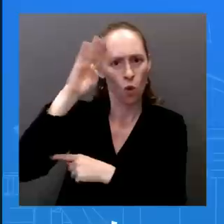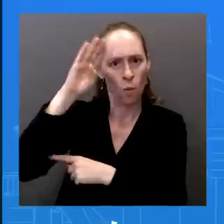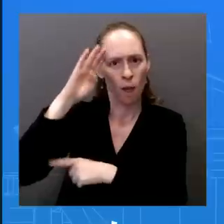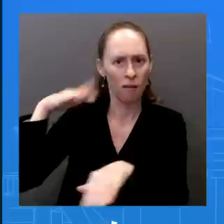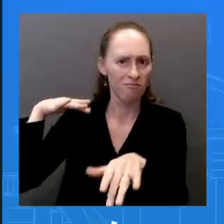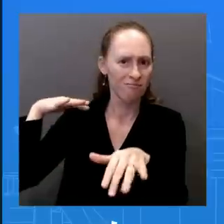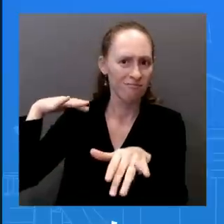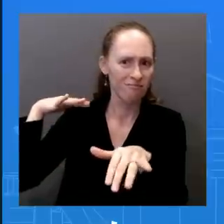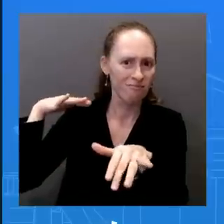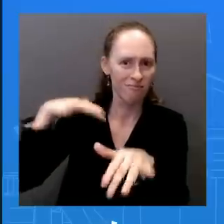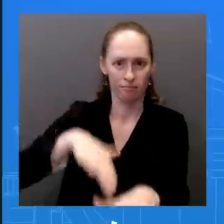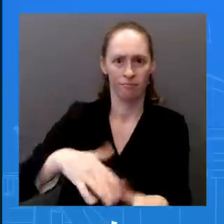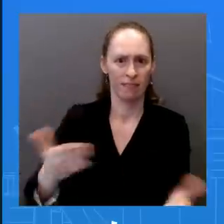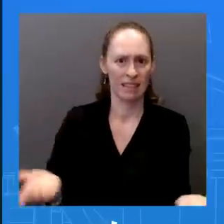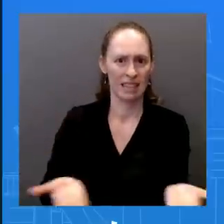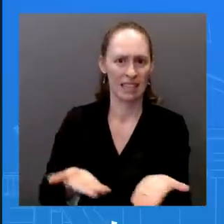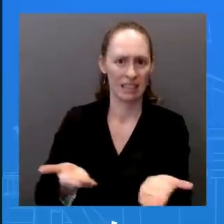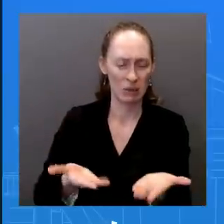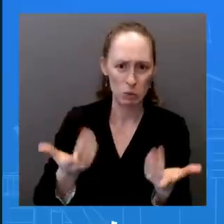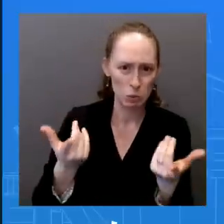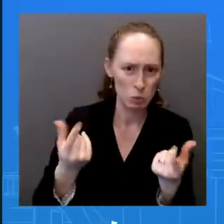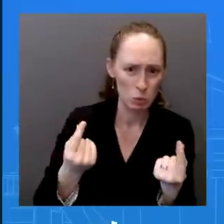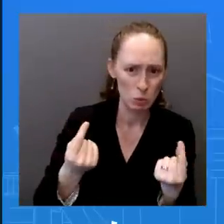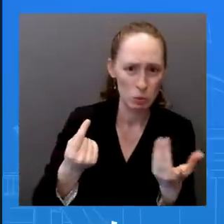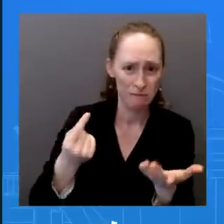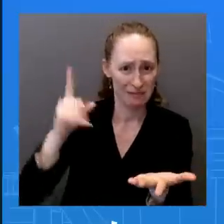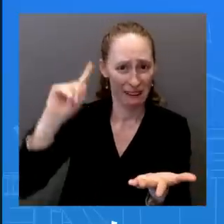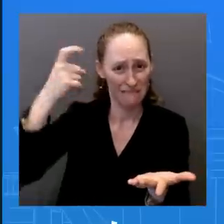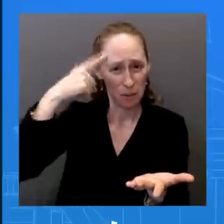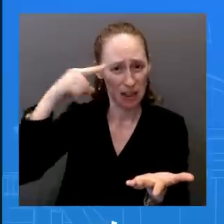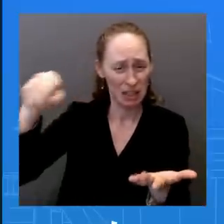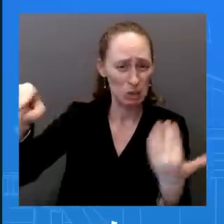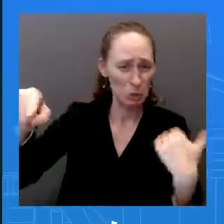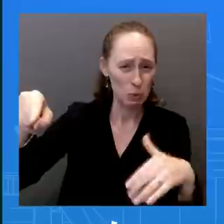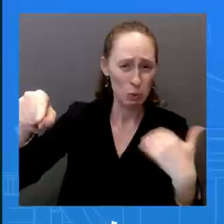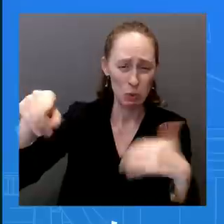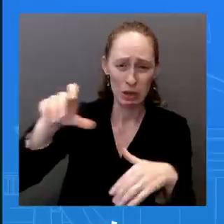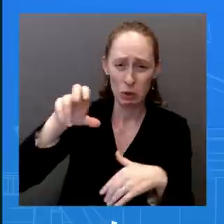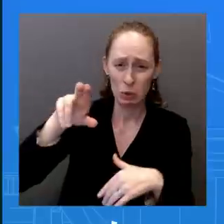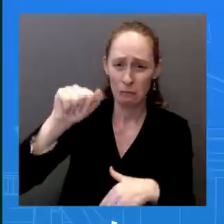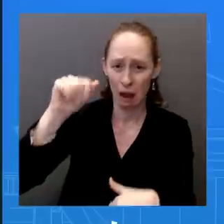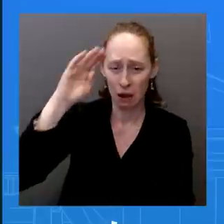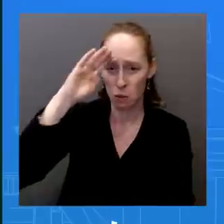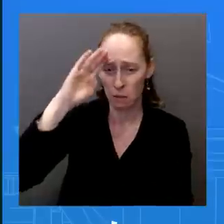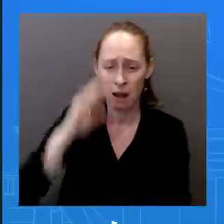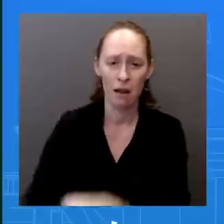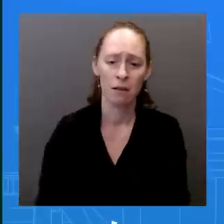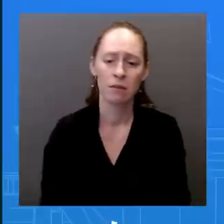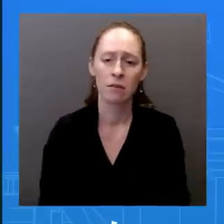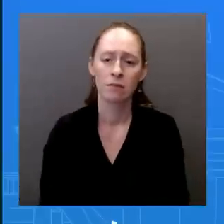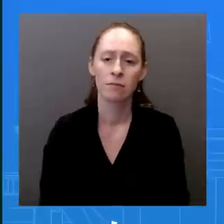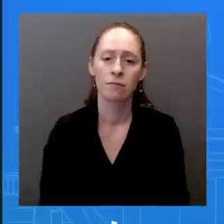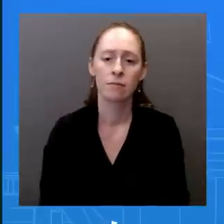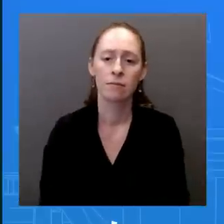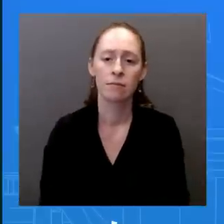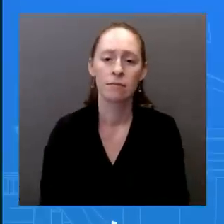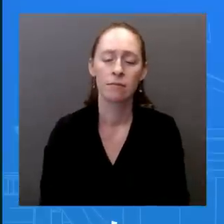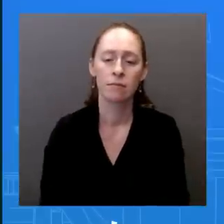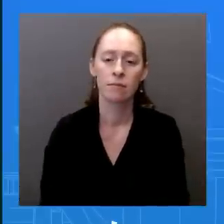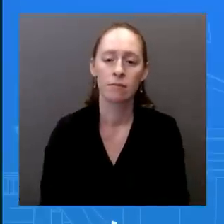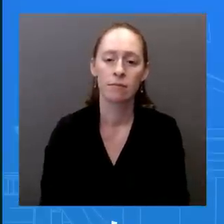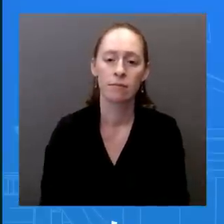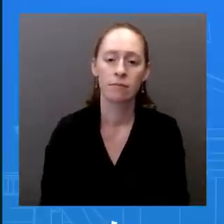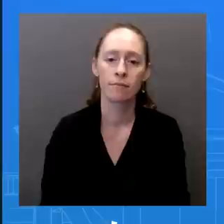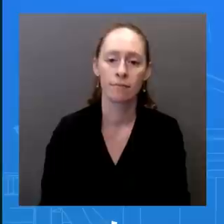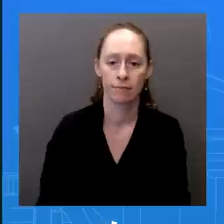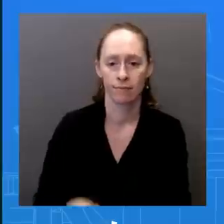restarted, which has been previously announced, that the United States is providing a significant number of visas for Cubans to be able to